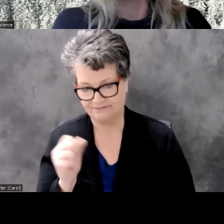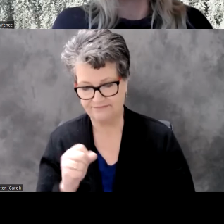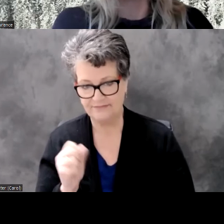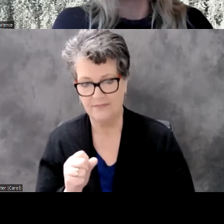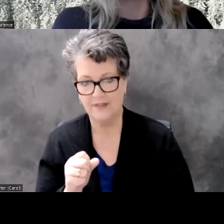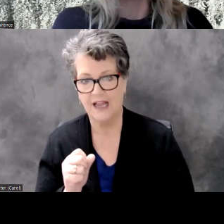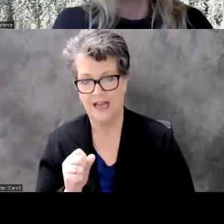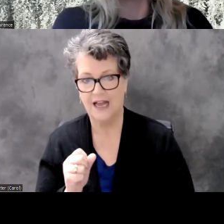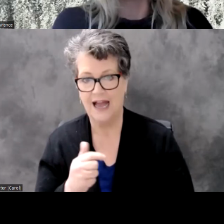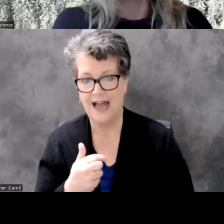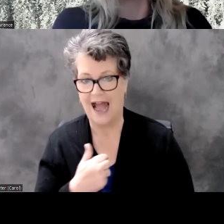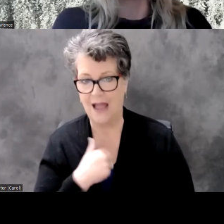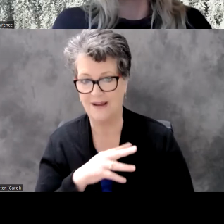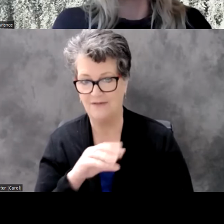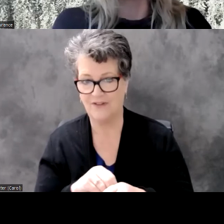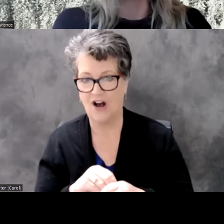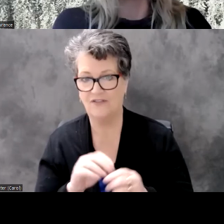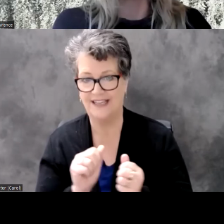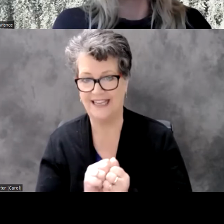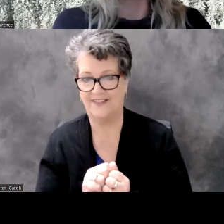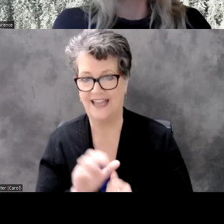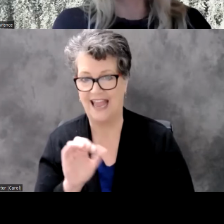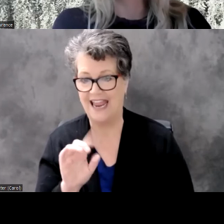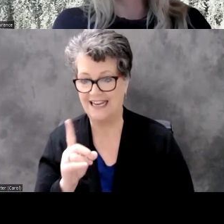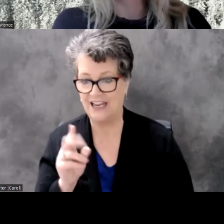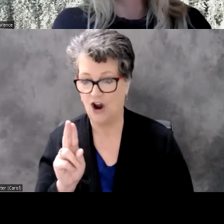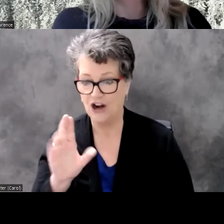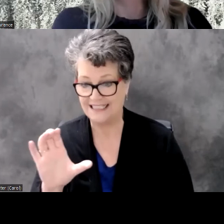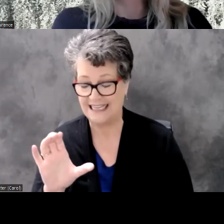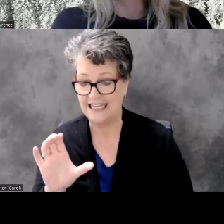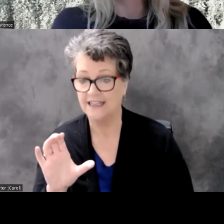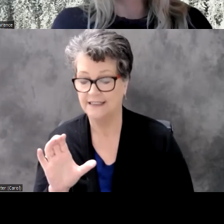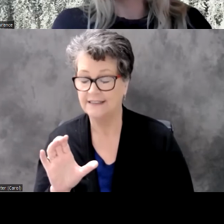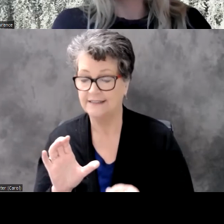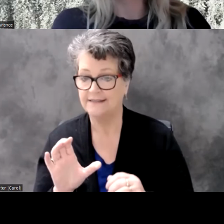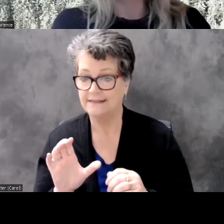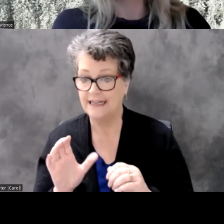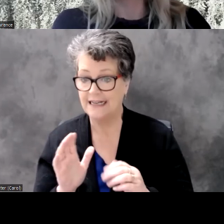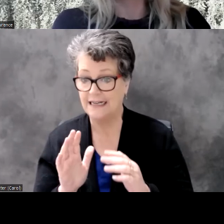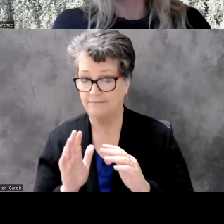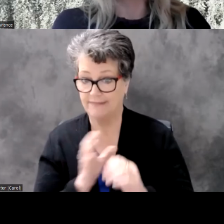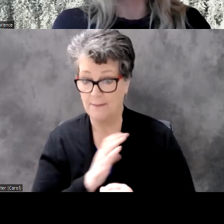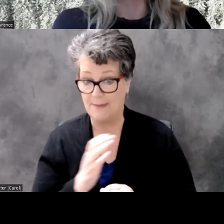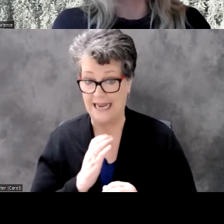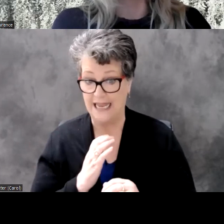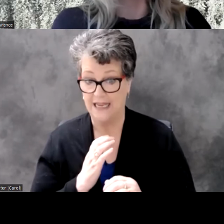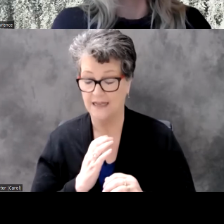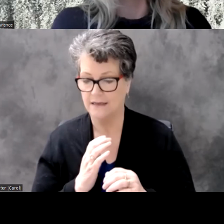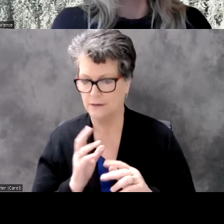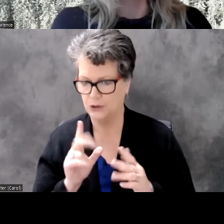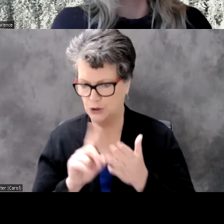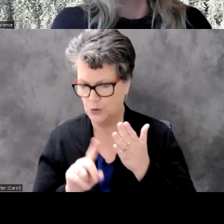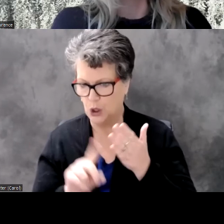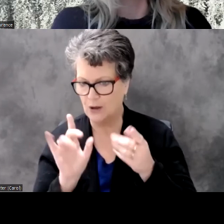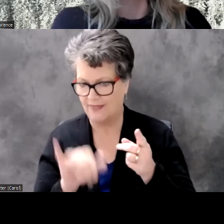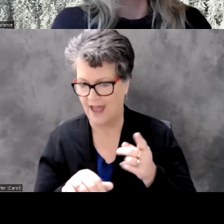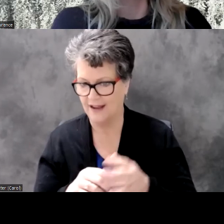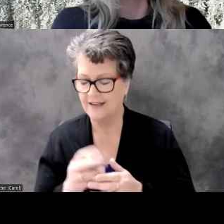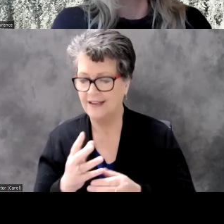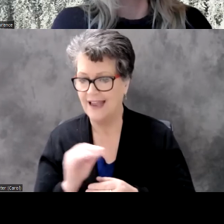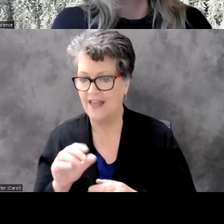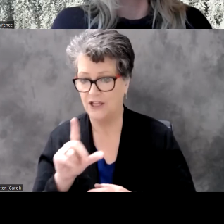I'm involved in the ADRC committee that CDA has put together to take a look at that, and the